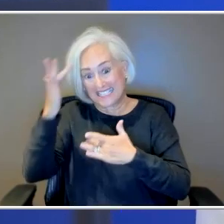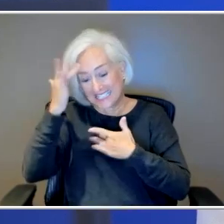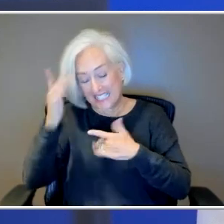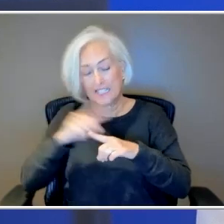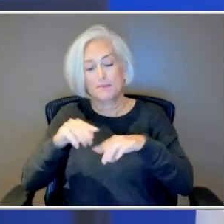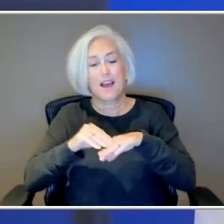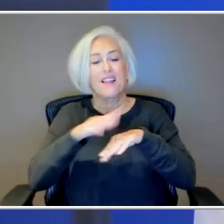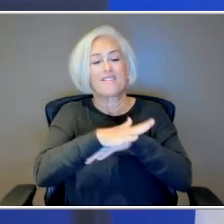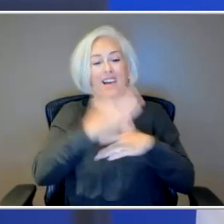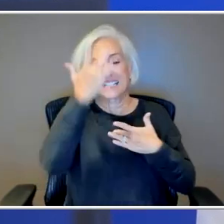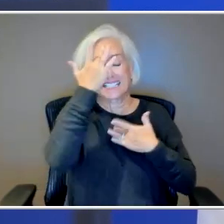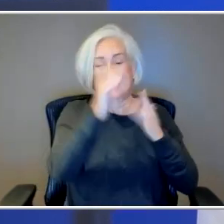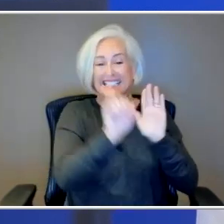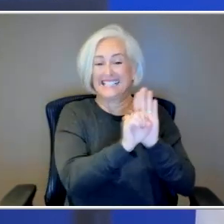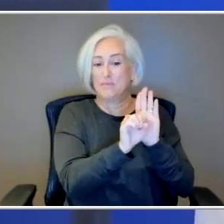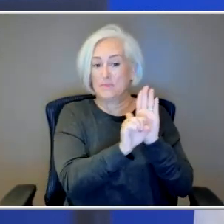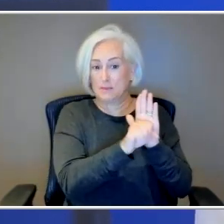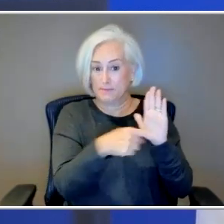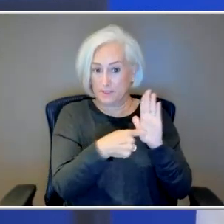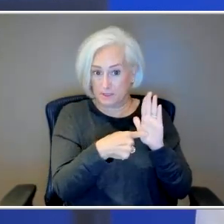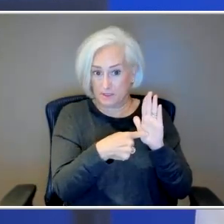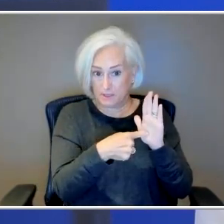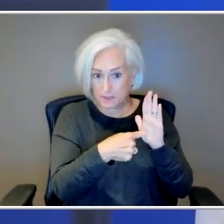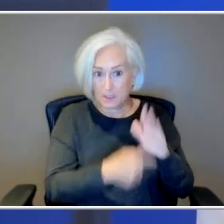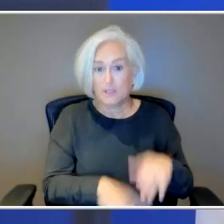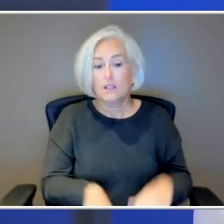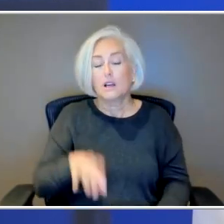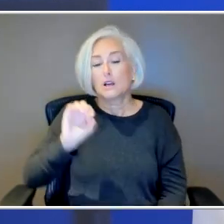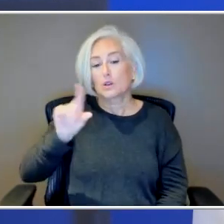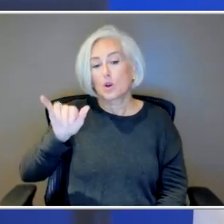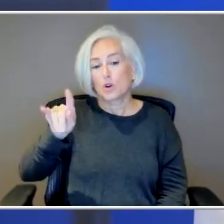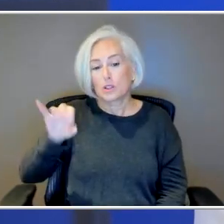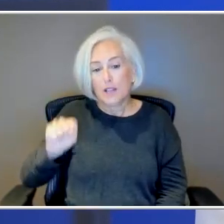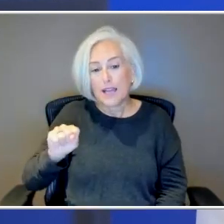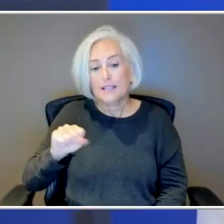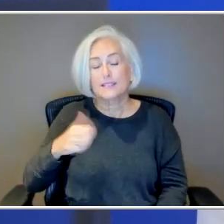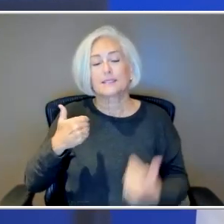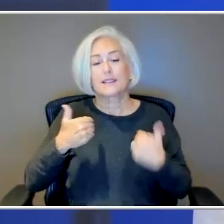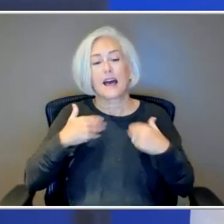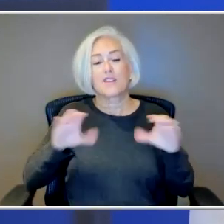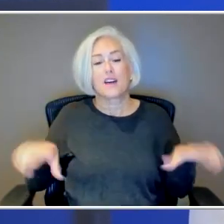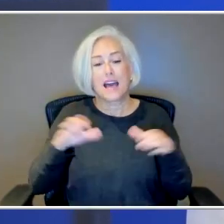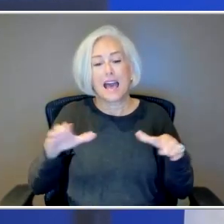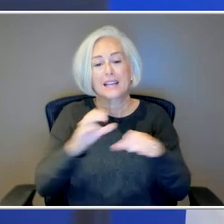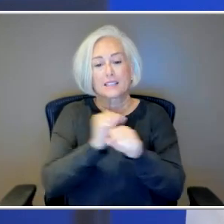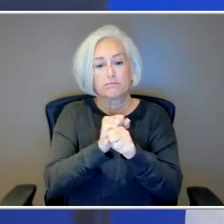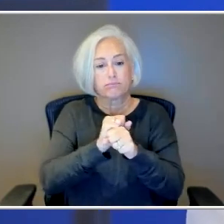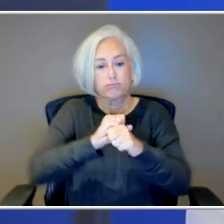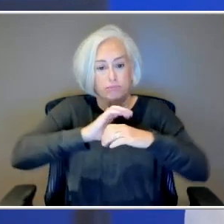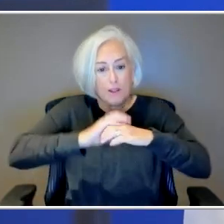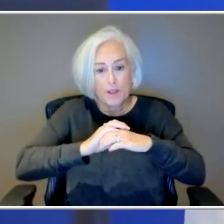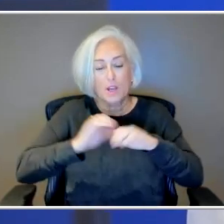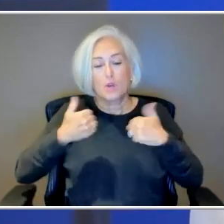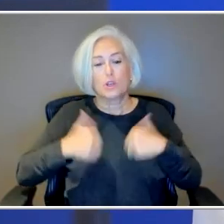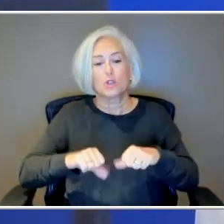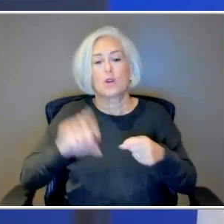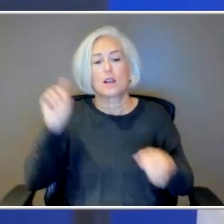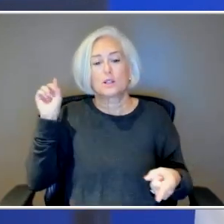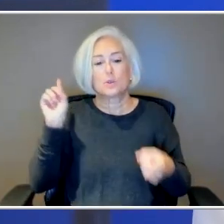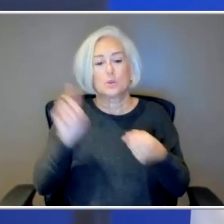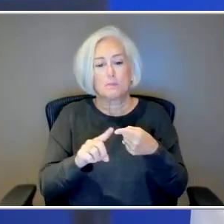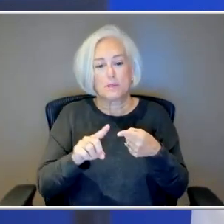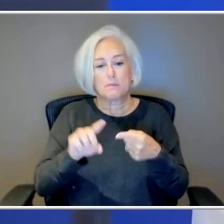with active severe ulcerative colitis, if patients have active inflammation, we ask them to try to minimize fibers, all the good stuff, vegetables,